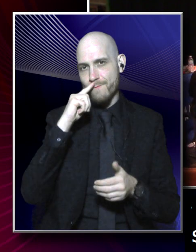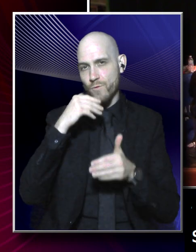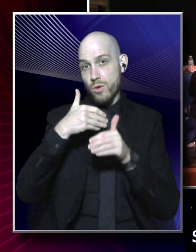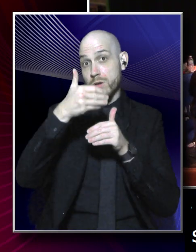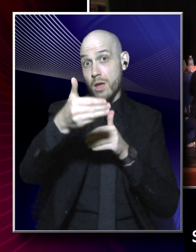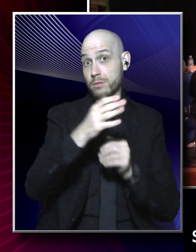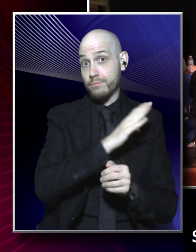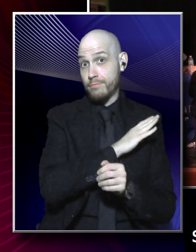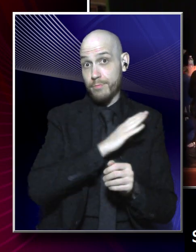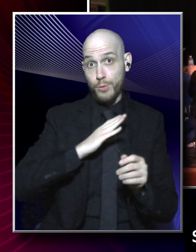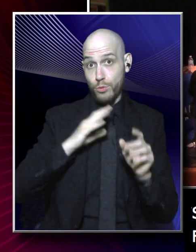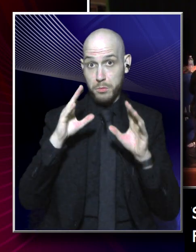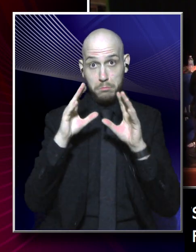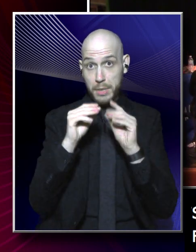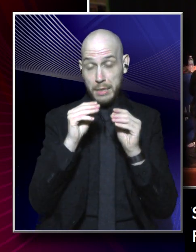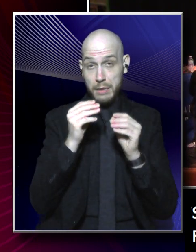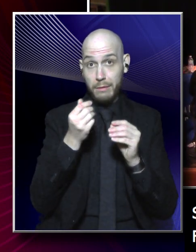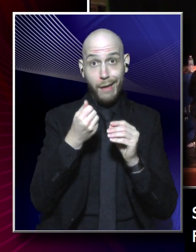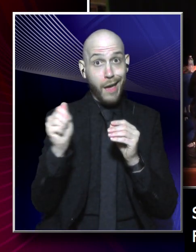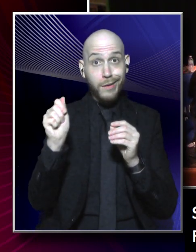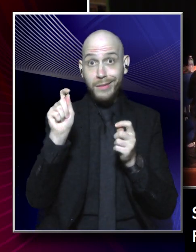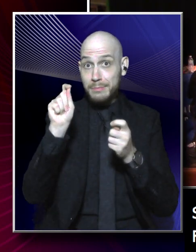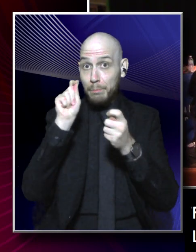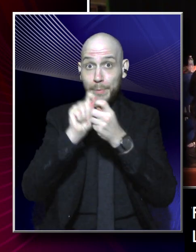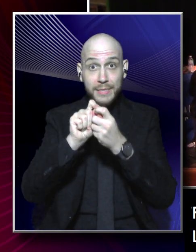people would like discussed?